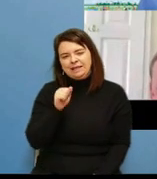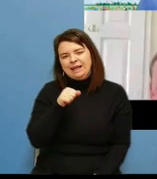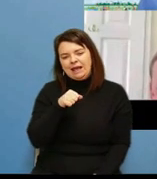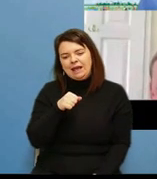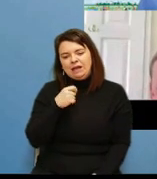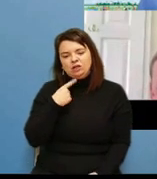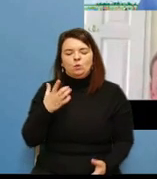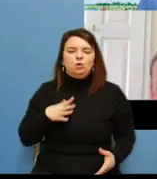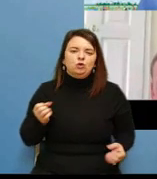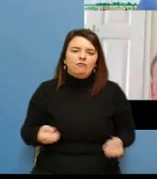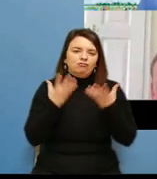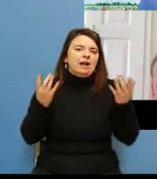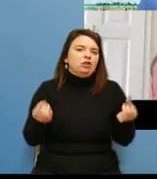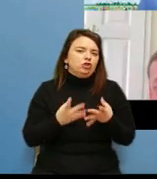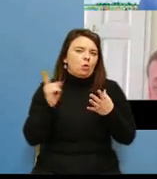was